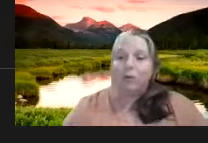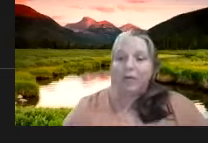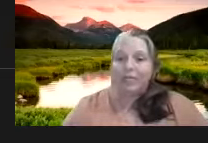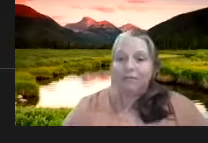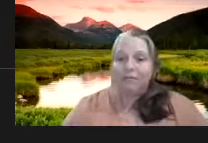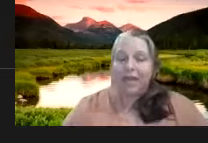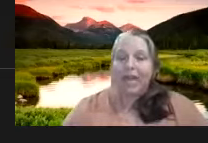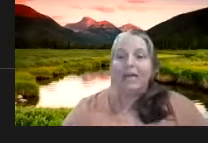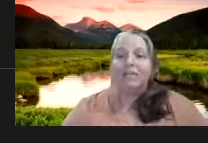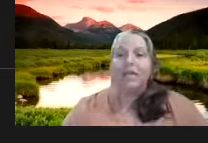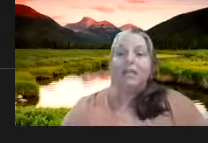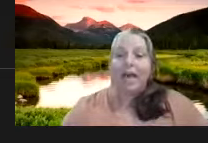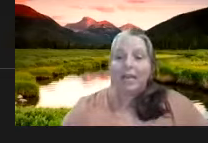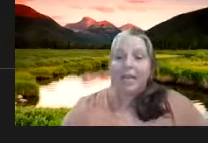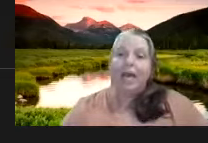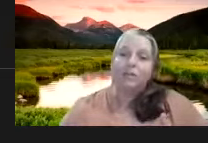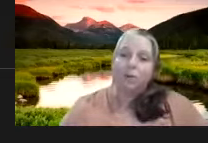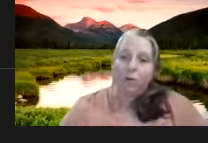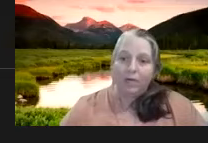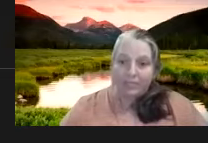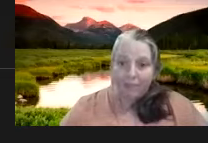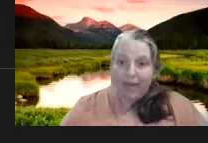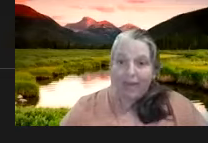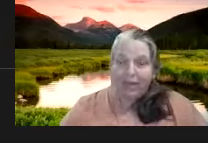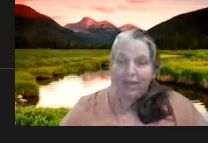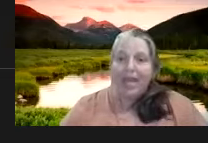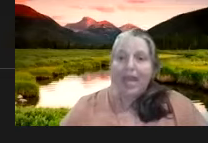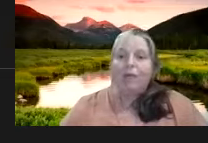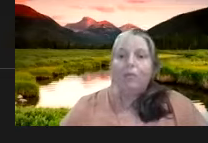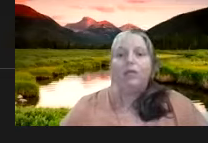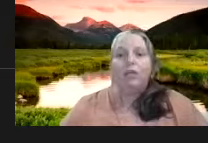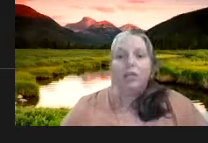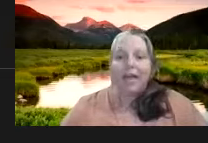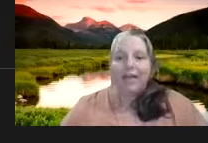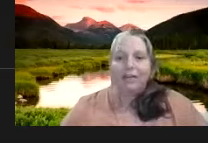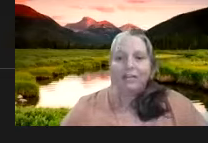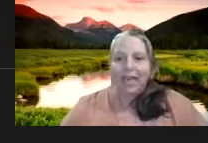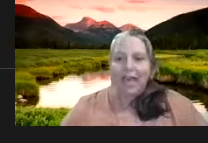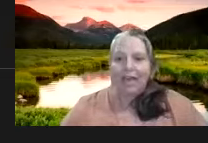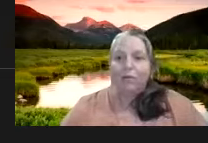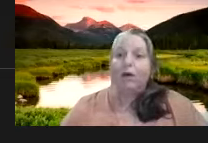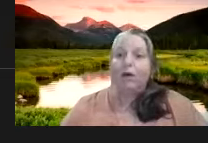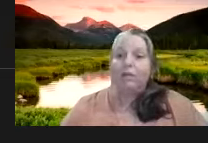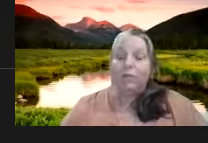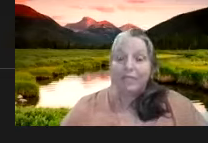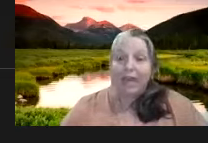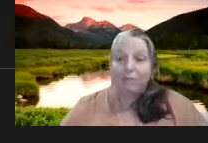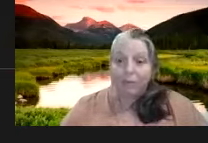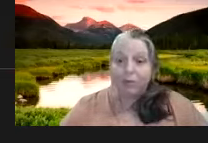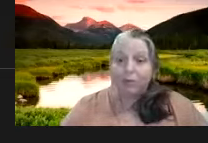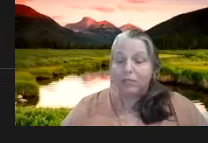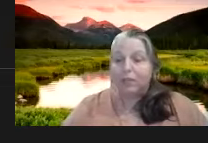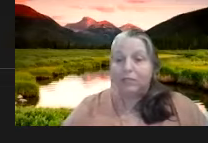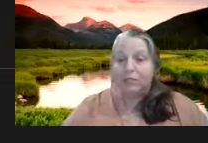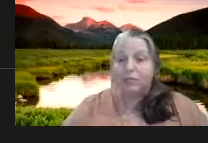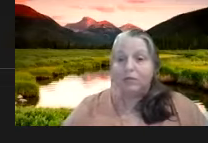people who are identifying as Latinx or Hispanic. And we could not say, while we did have people